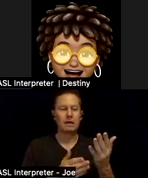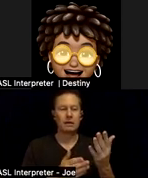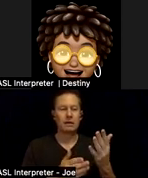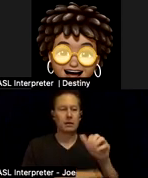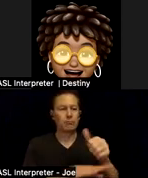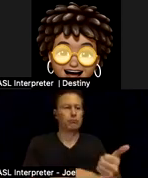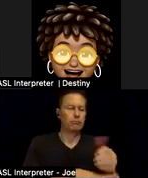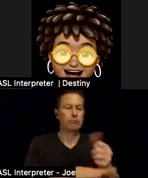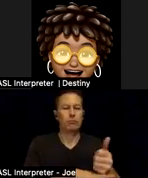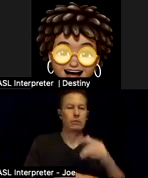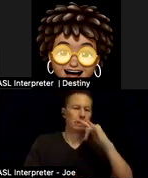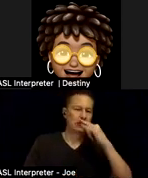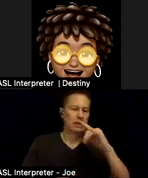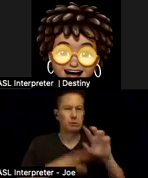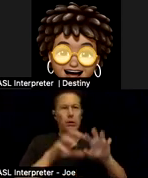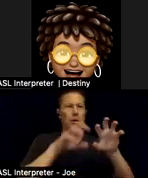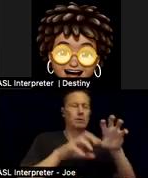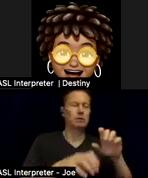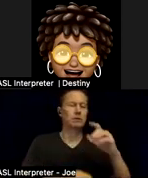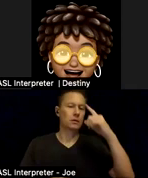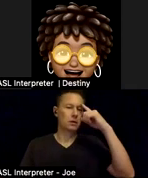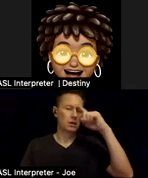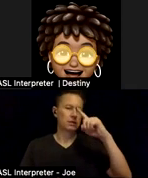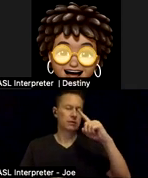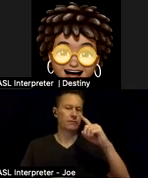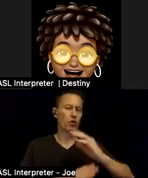because kids are climbing on it. It's really a tip prevention.